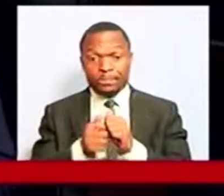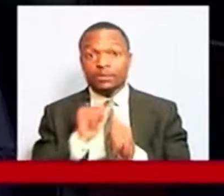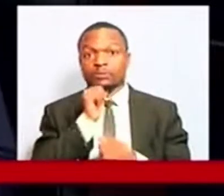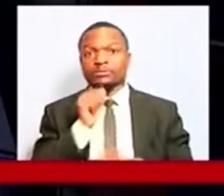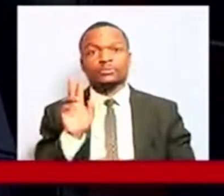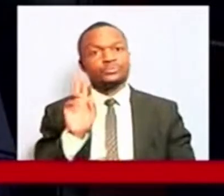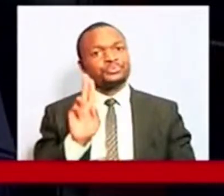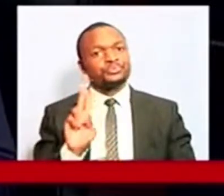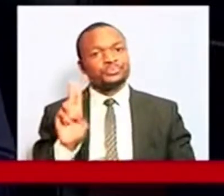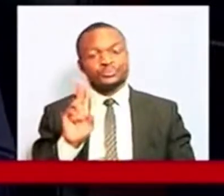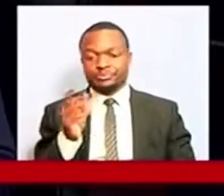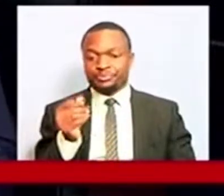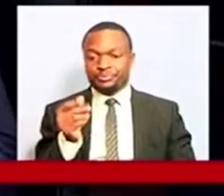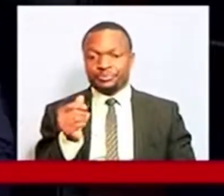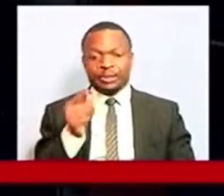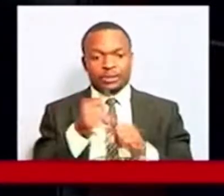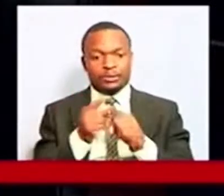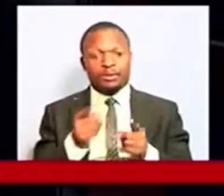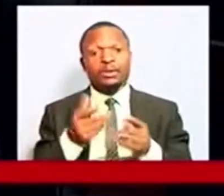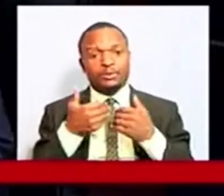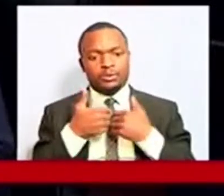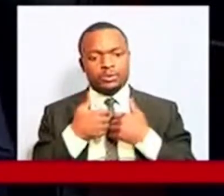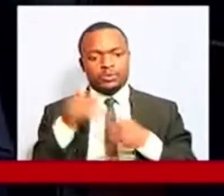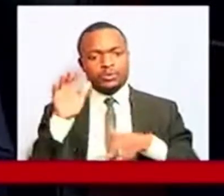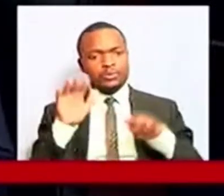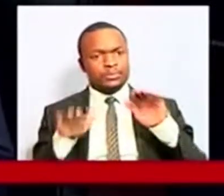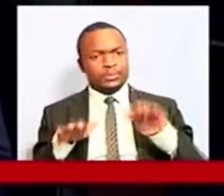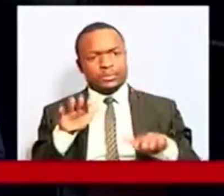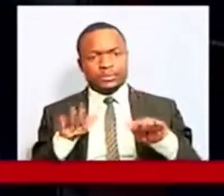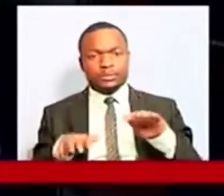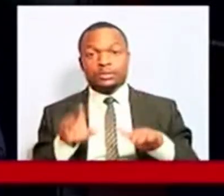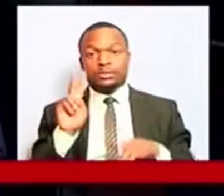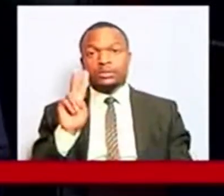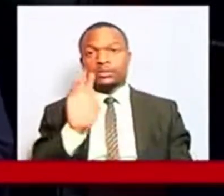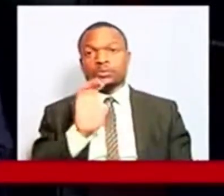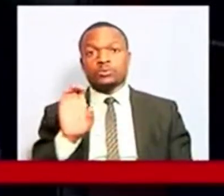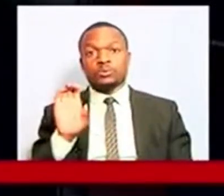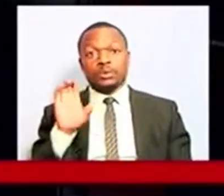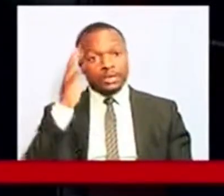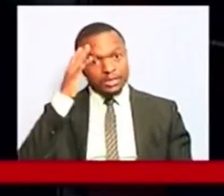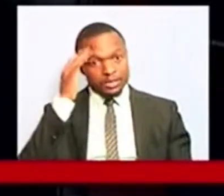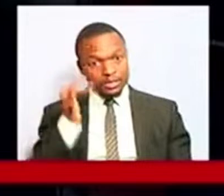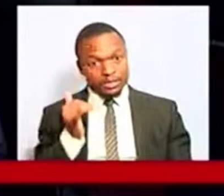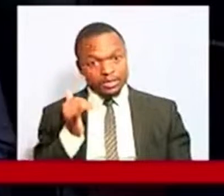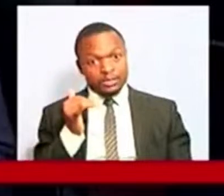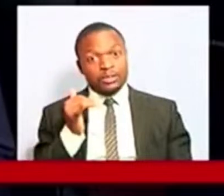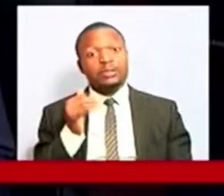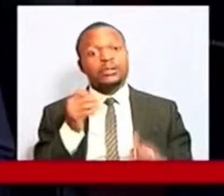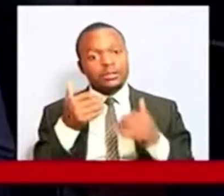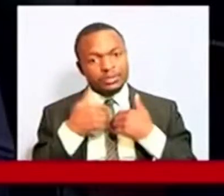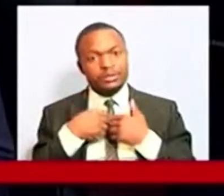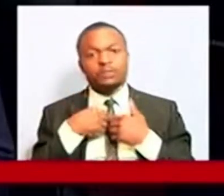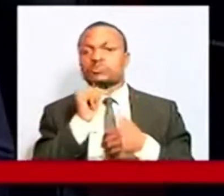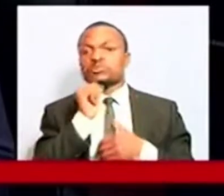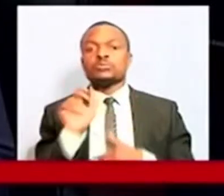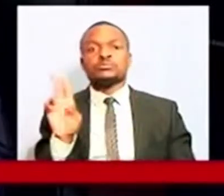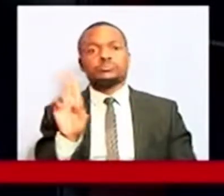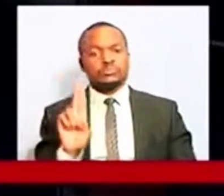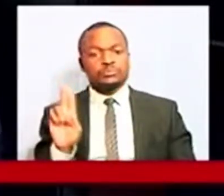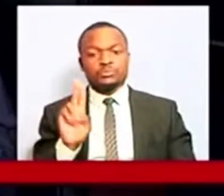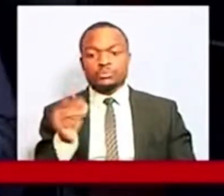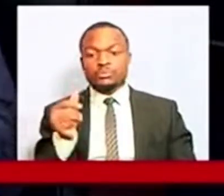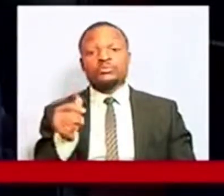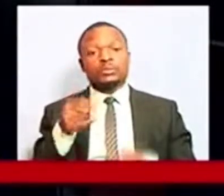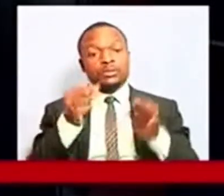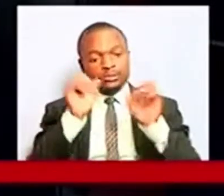unspent funds, but you still have a balance of 200. Why is it that you still have unspent funds? Maybe if